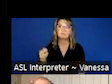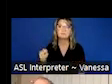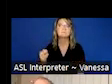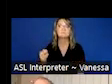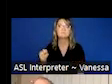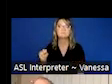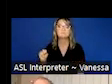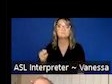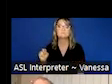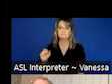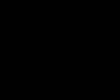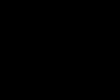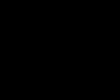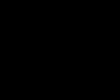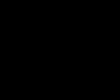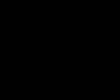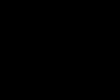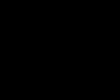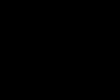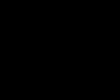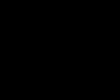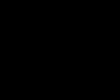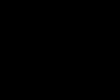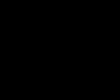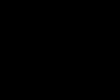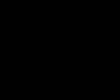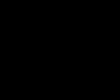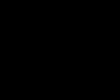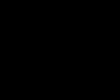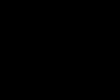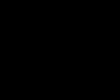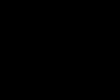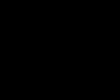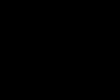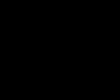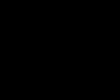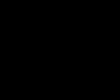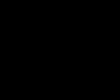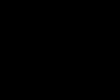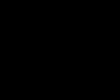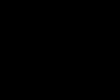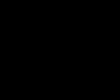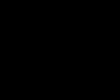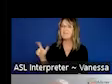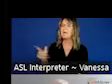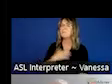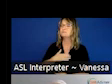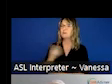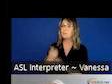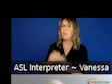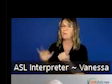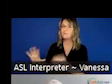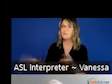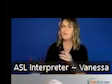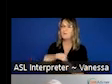Thank you both, Dr. Hepburn and Michael Graziano. Appreciate both of your reflections,